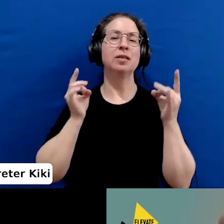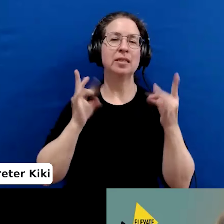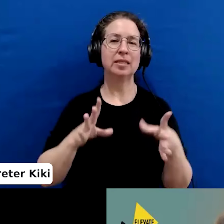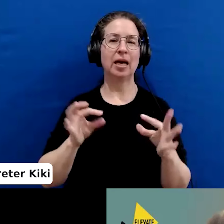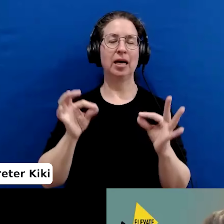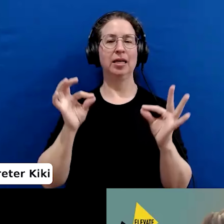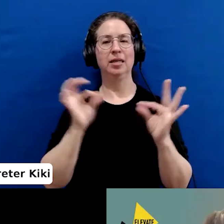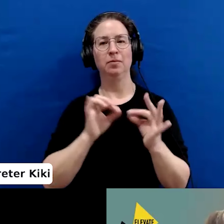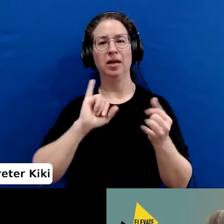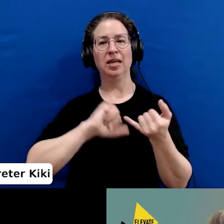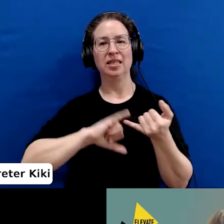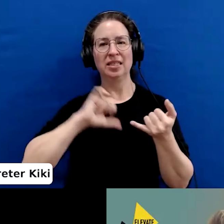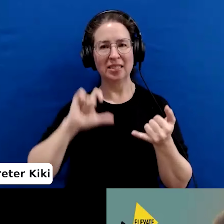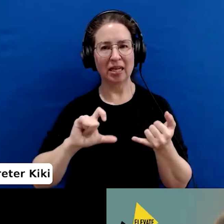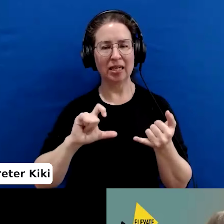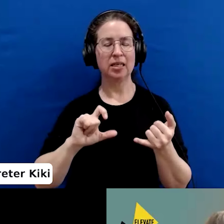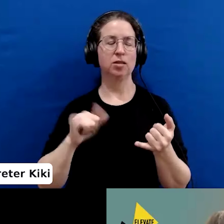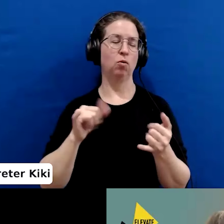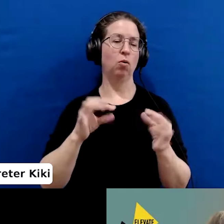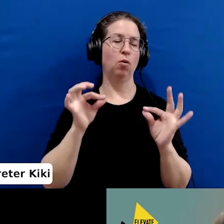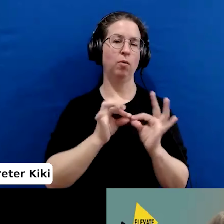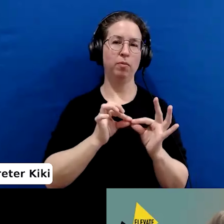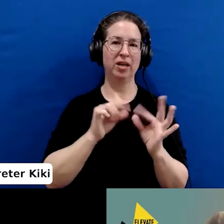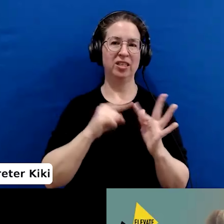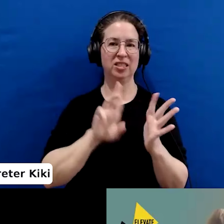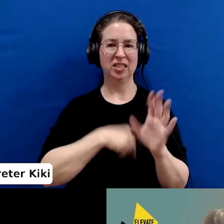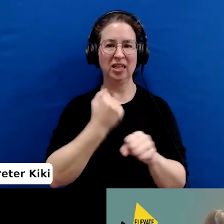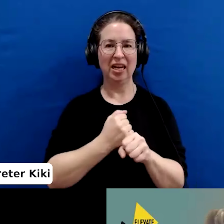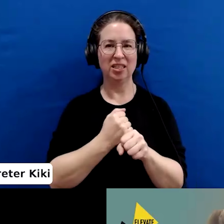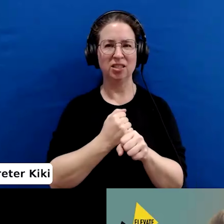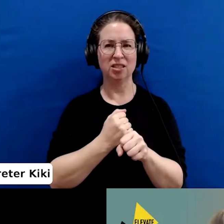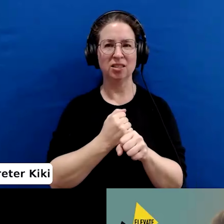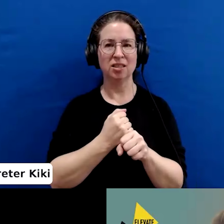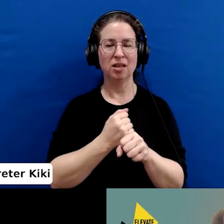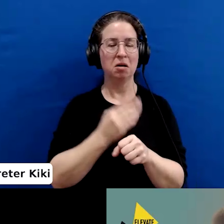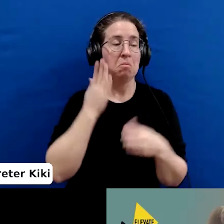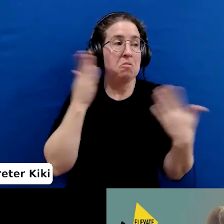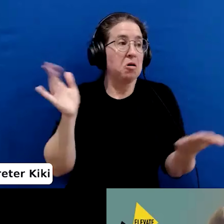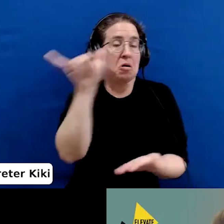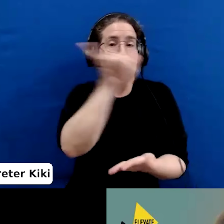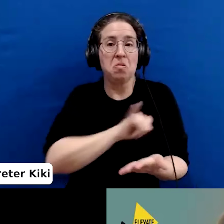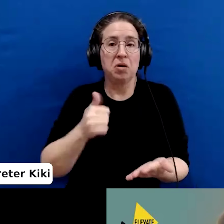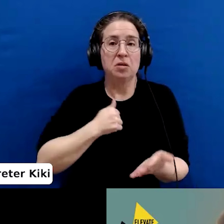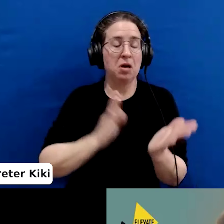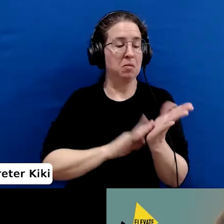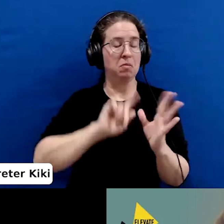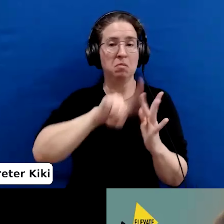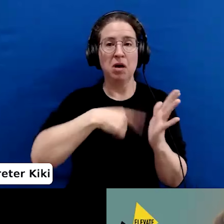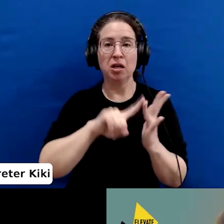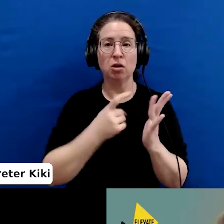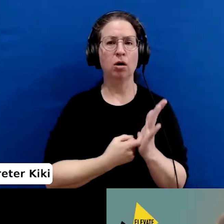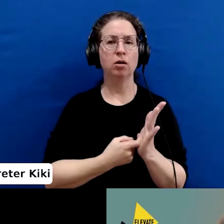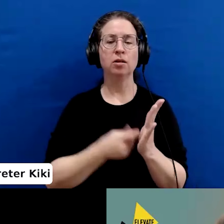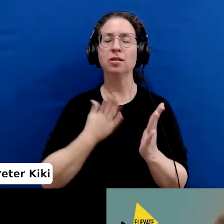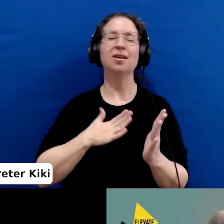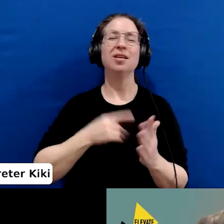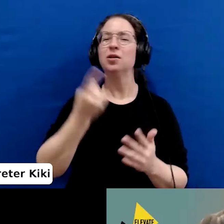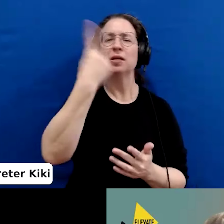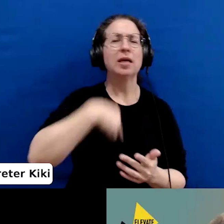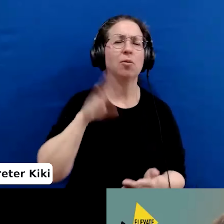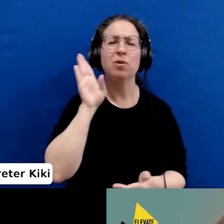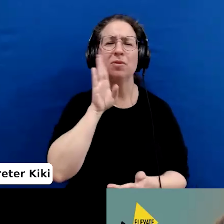Engineering not knowing what they're going to major in. That is completely fine. We do not expect you to declare a major